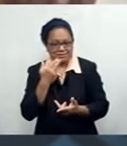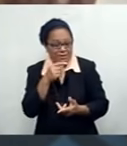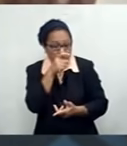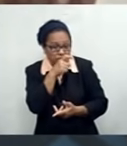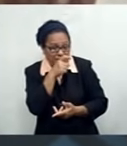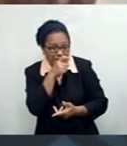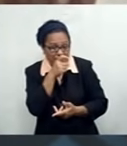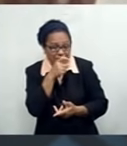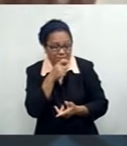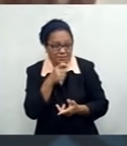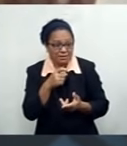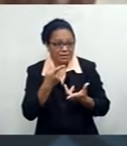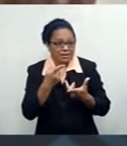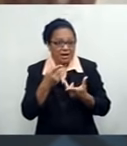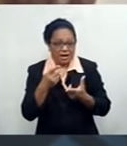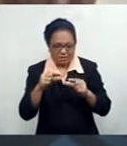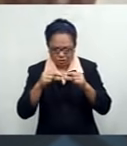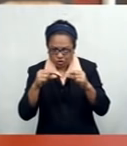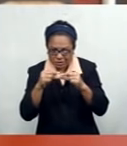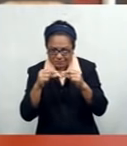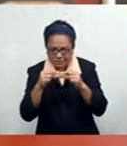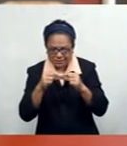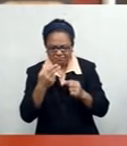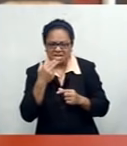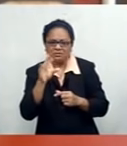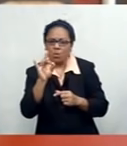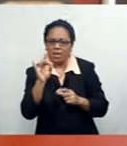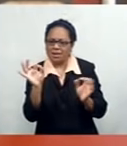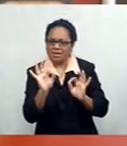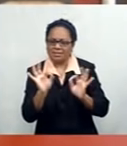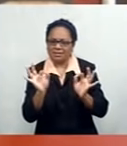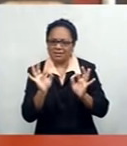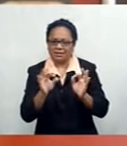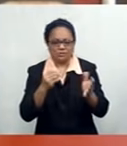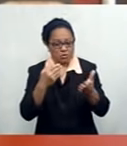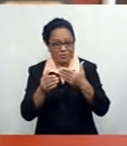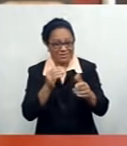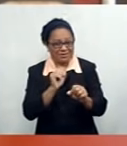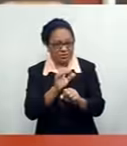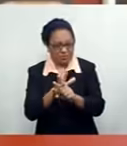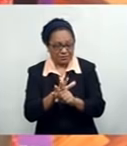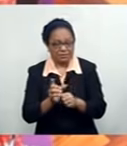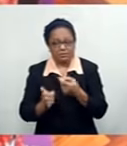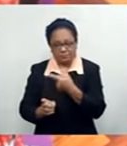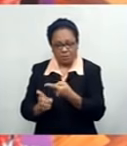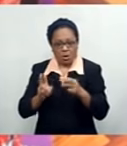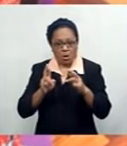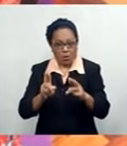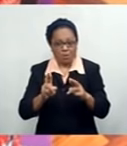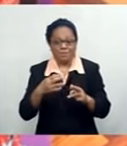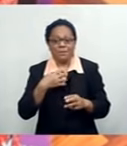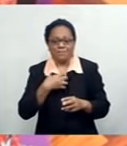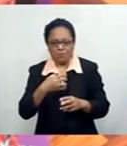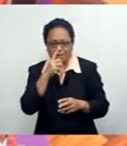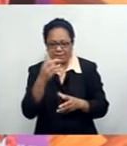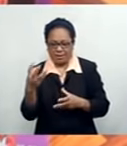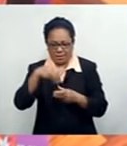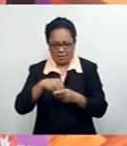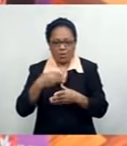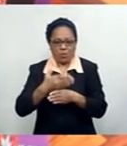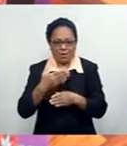chickens and our fries are also wireless. Despite the current situation, she hopes to employ more people in the